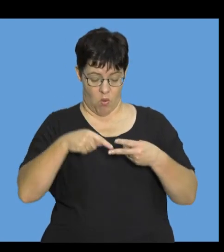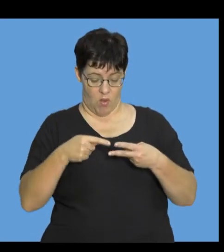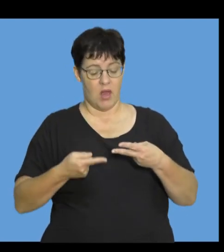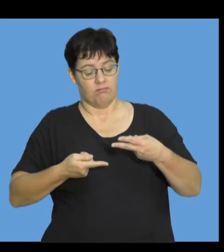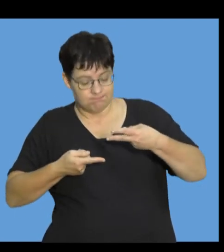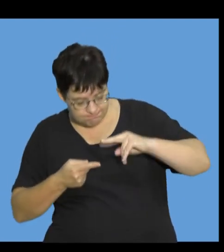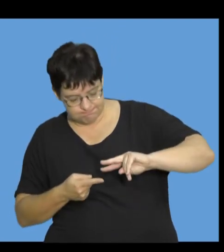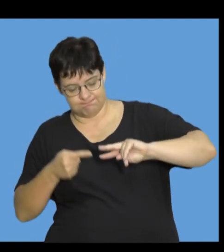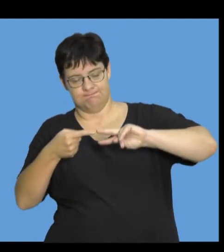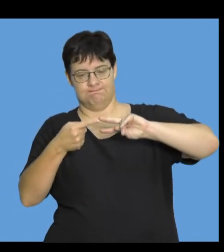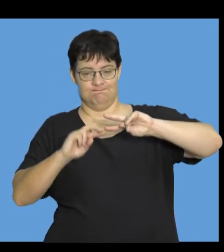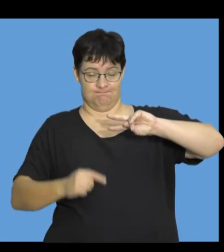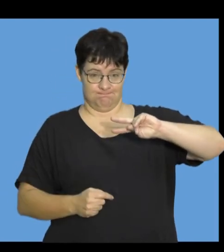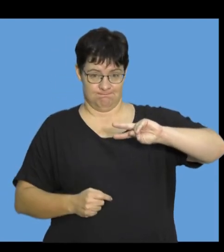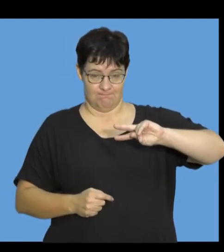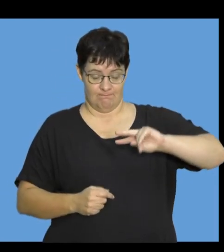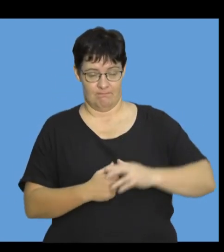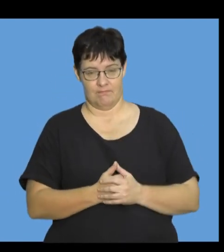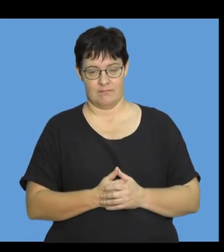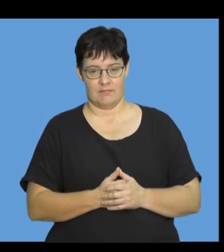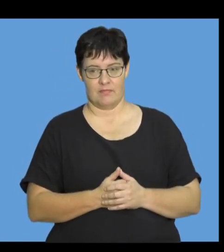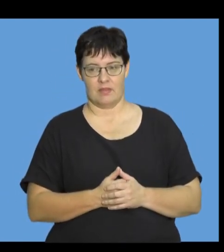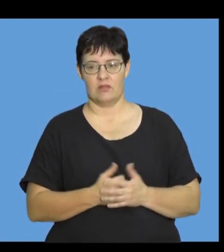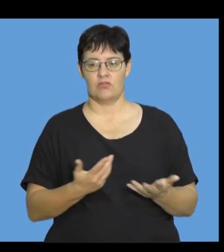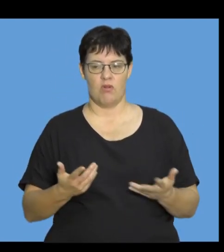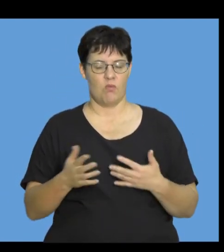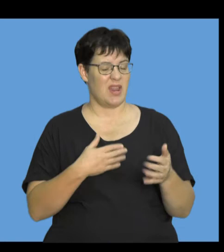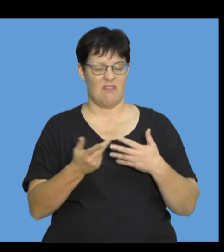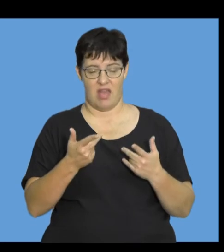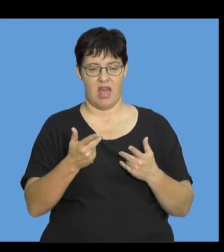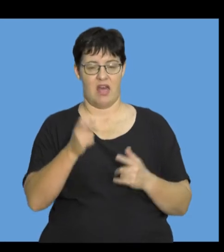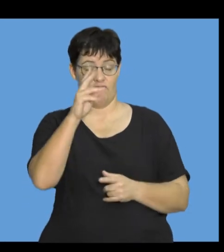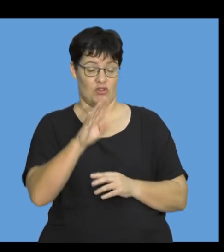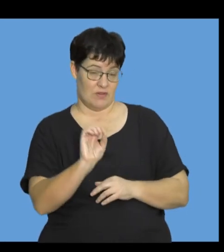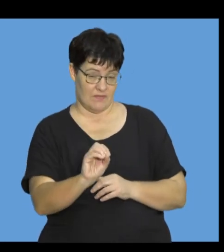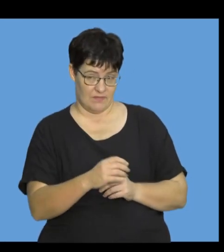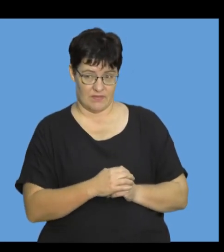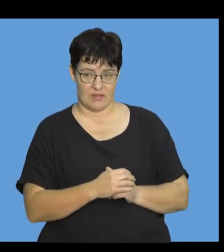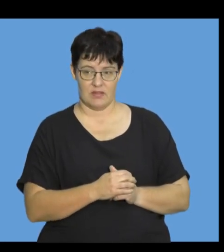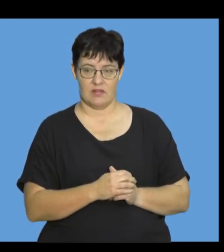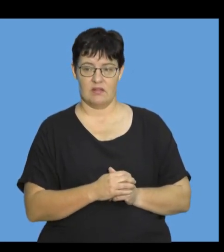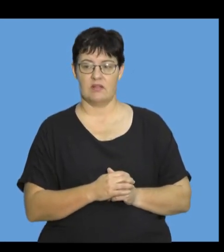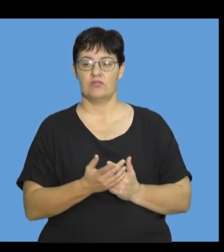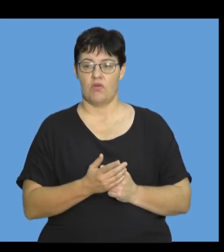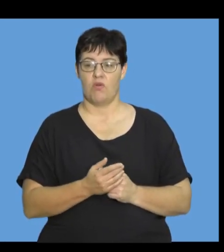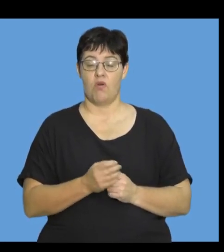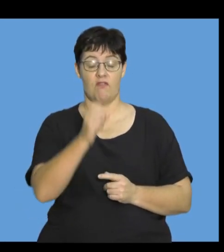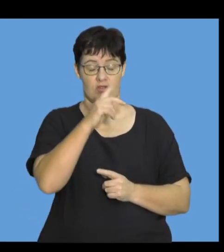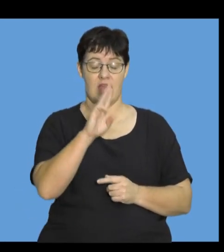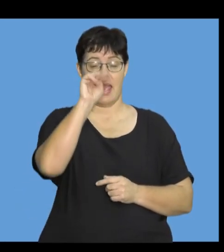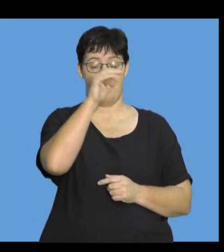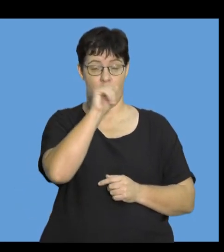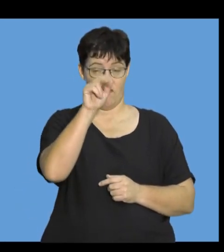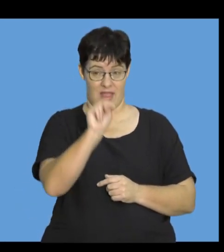denominator, whatever that was the denominator becomes the numerator of whatever the fraction is. So in this instance, our fraction was